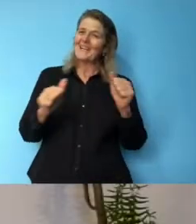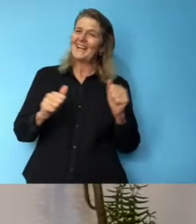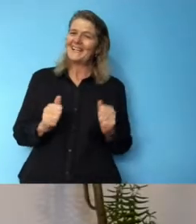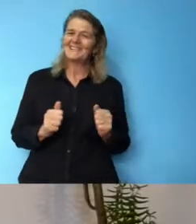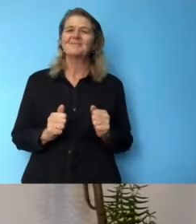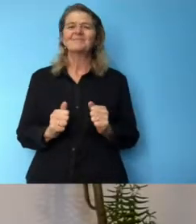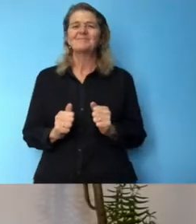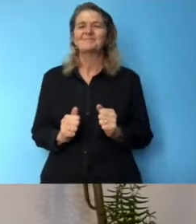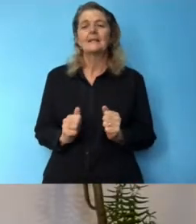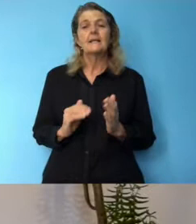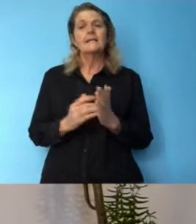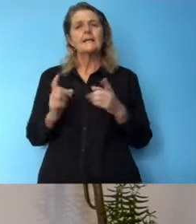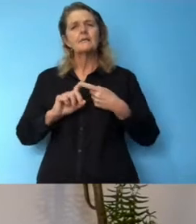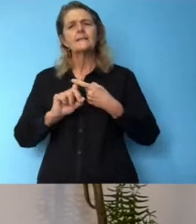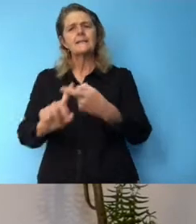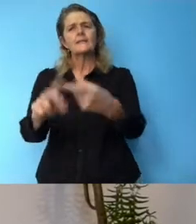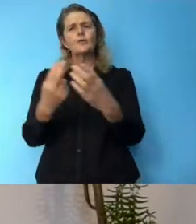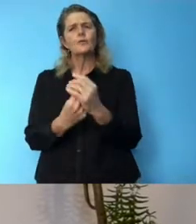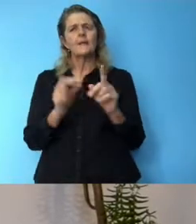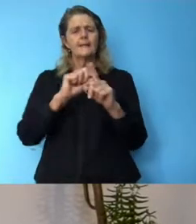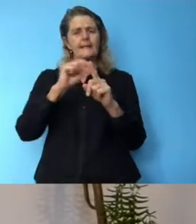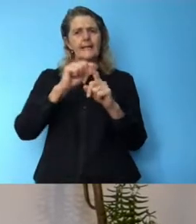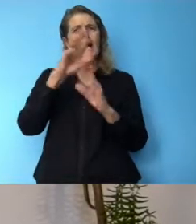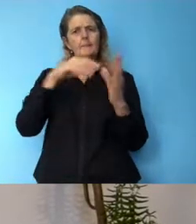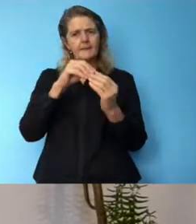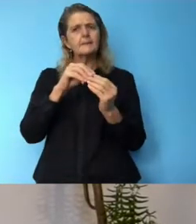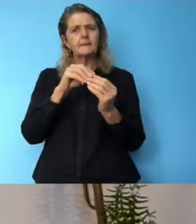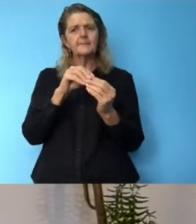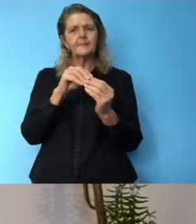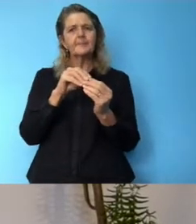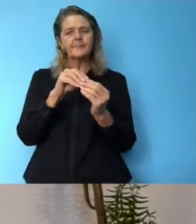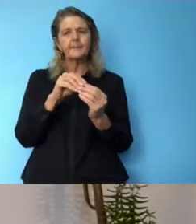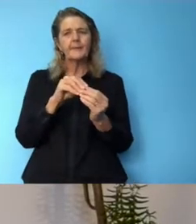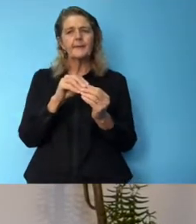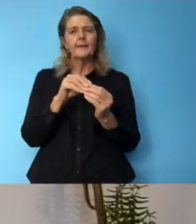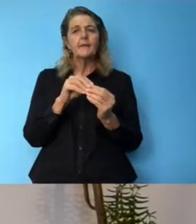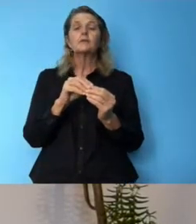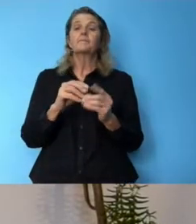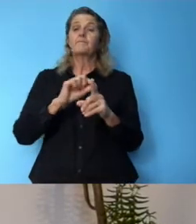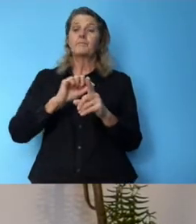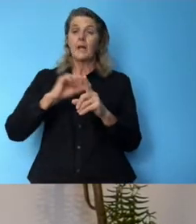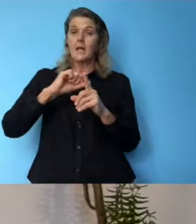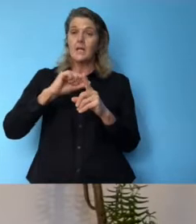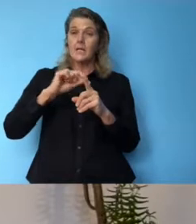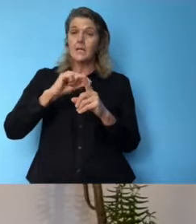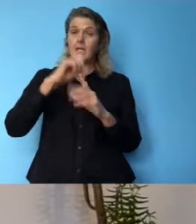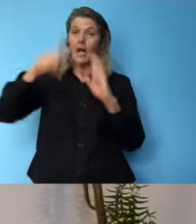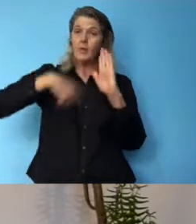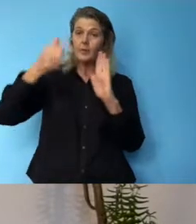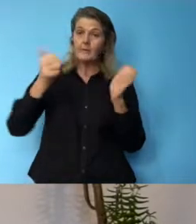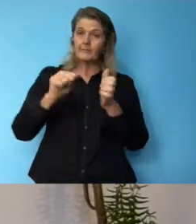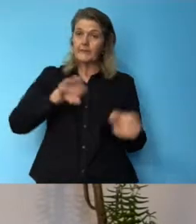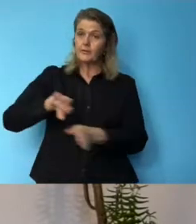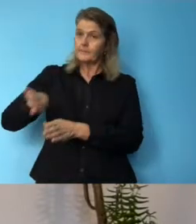Okay, guys, we're just going to continue on with the colour mixing. So you should have all done your colour wheel now,